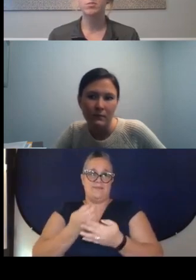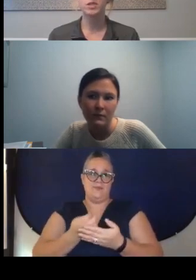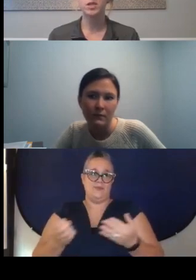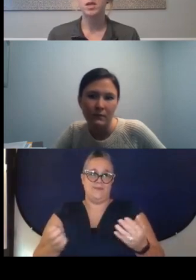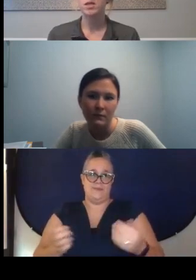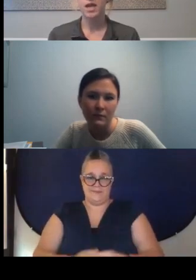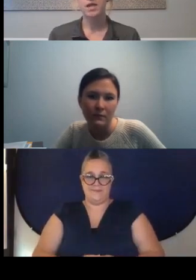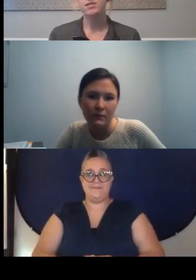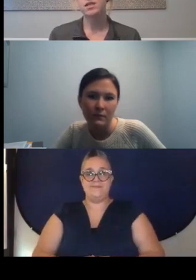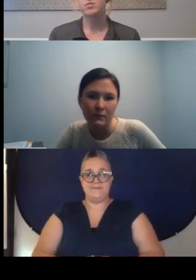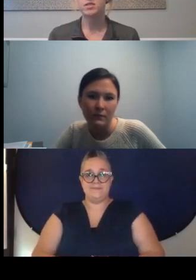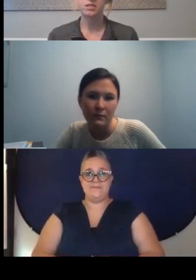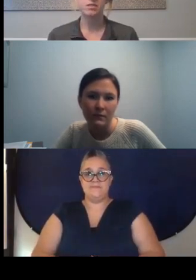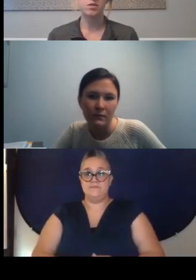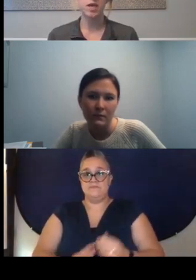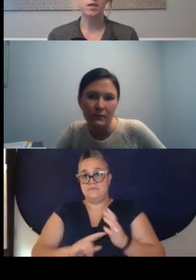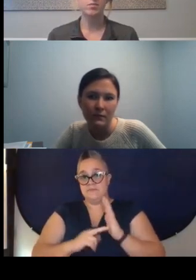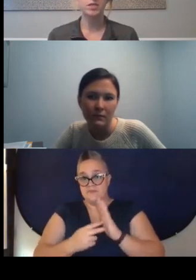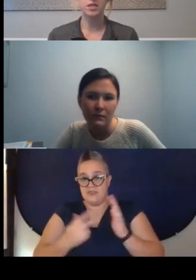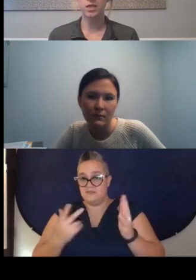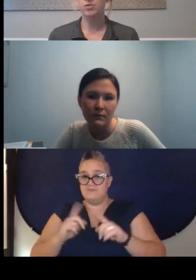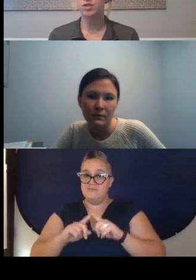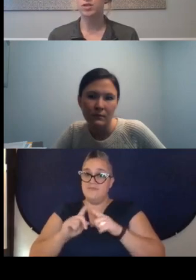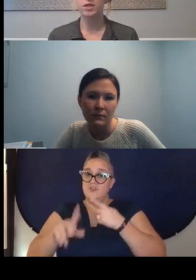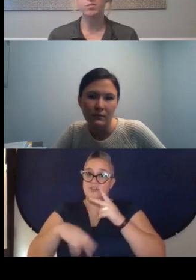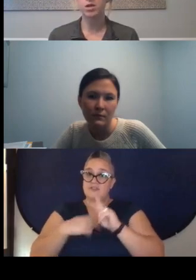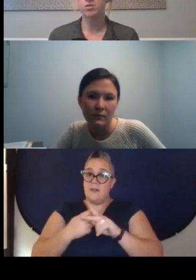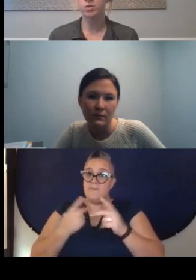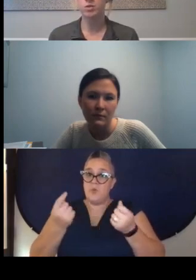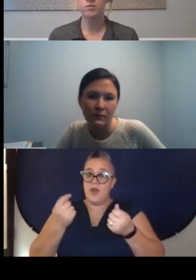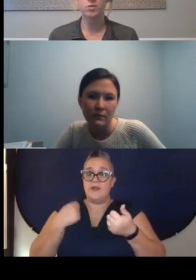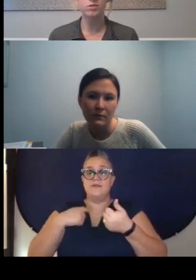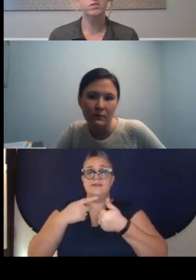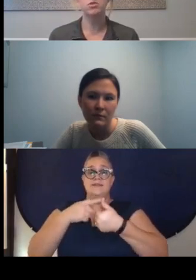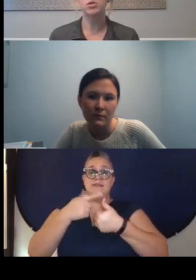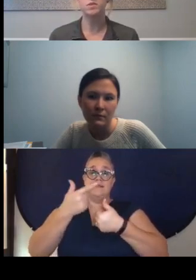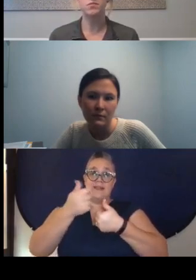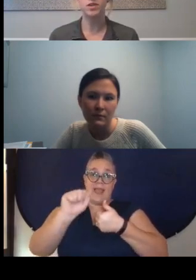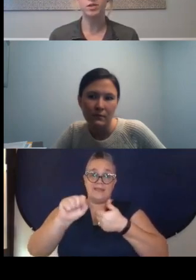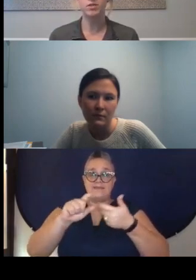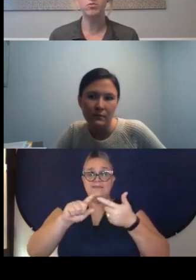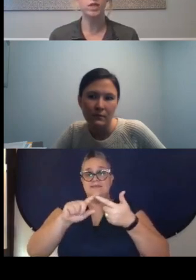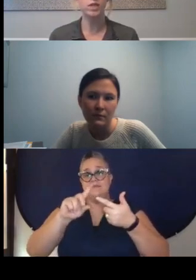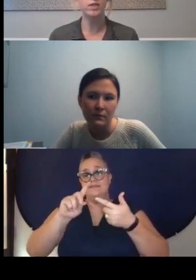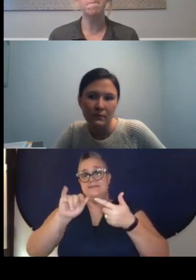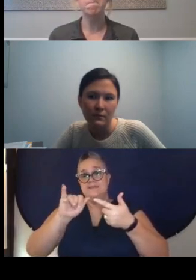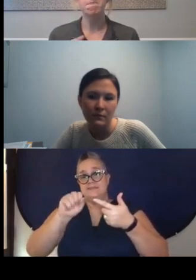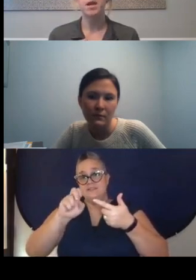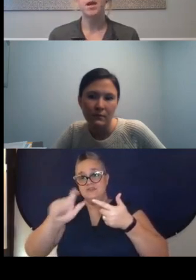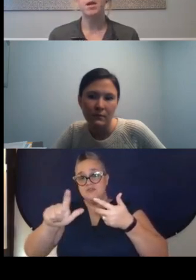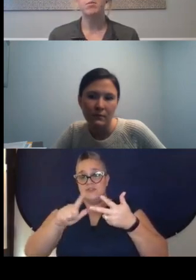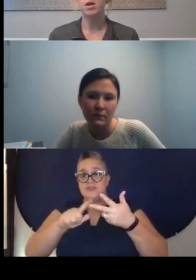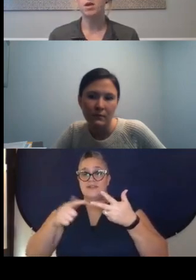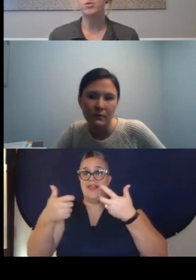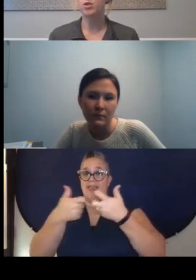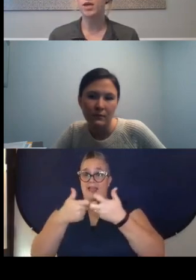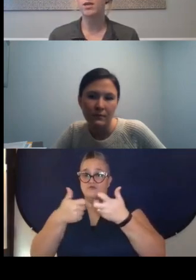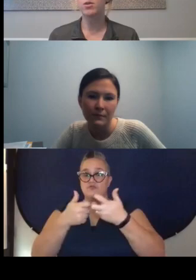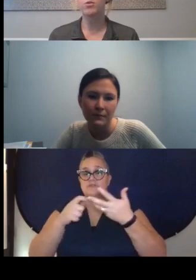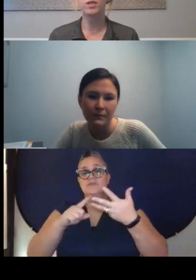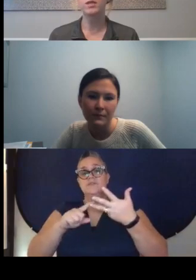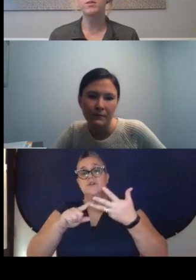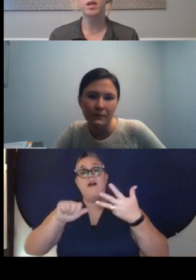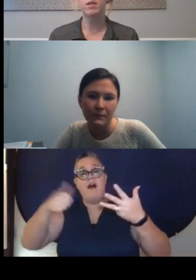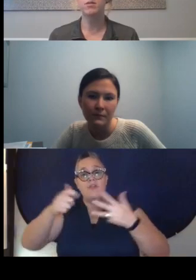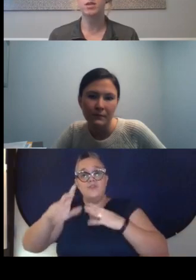mentioned, that could be gas, that could be diesel, that could be electric, that could be alternative sources, which has been very huge lately. So